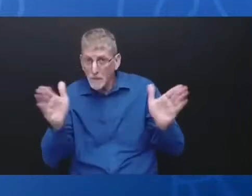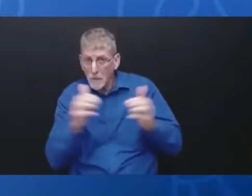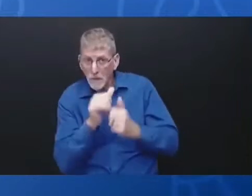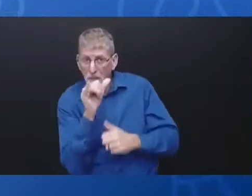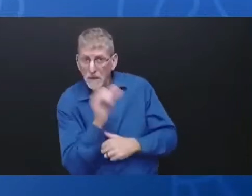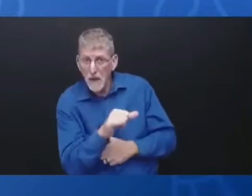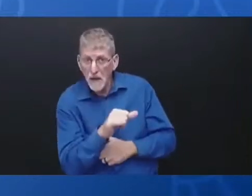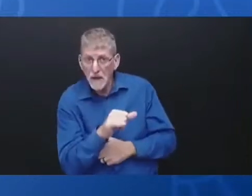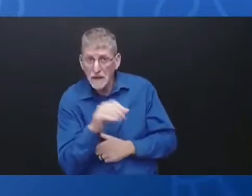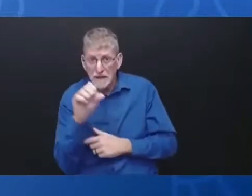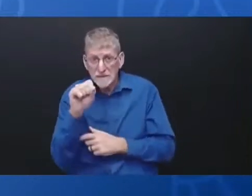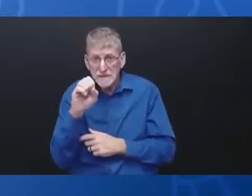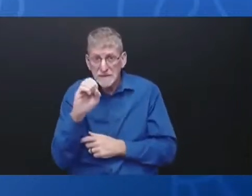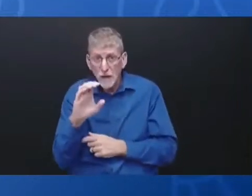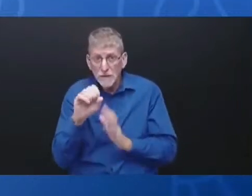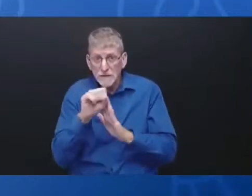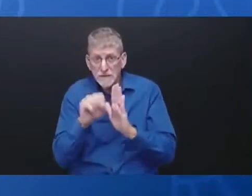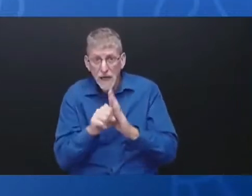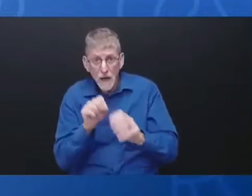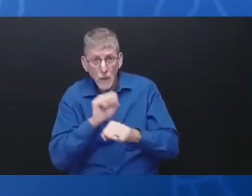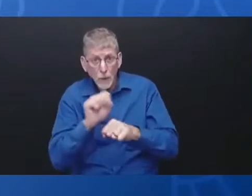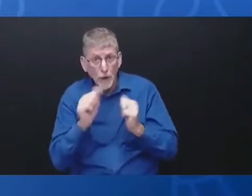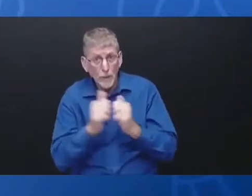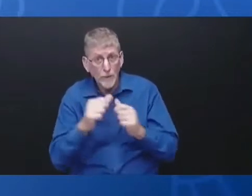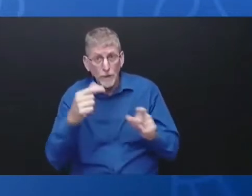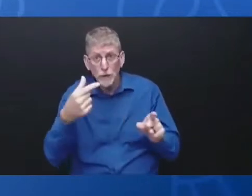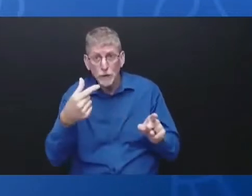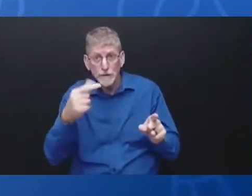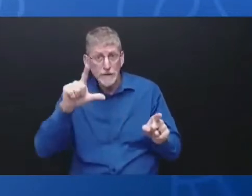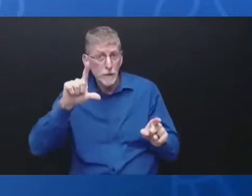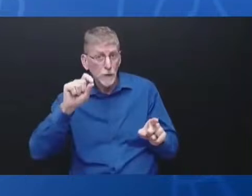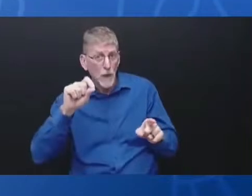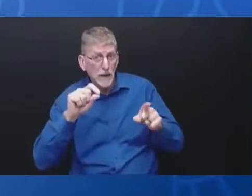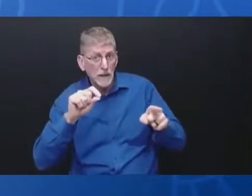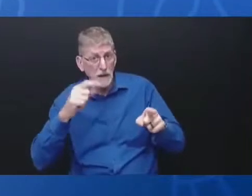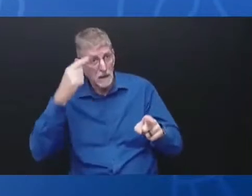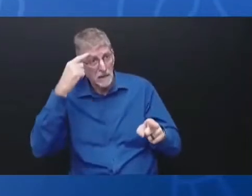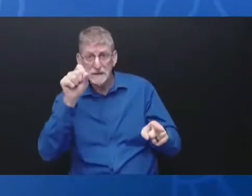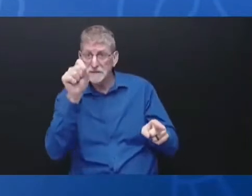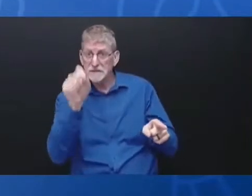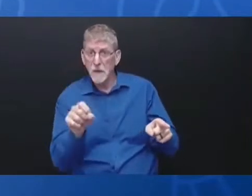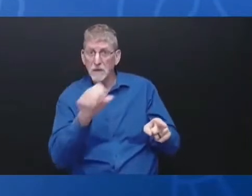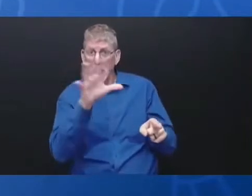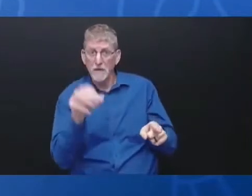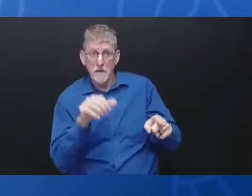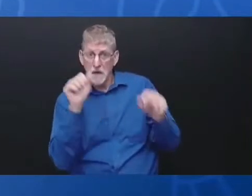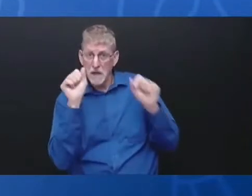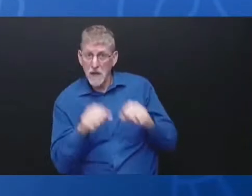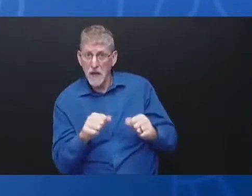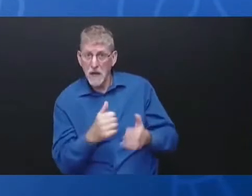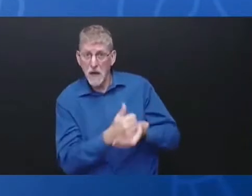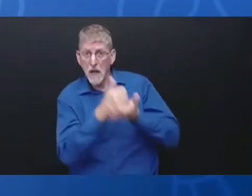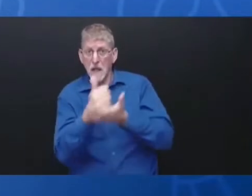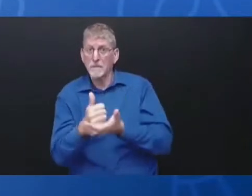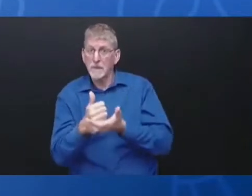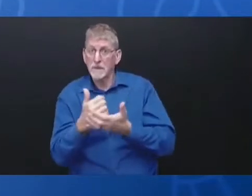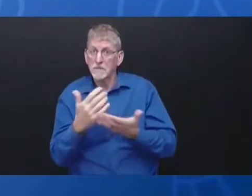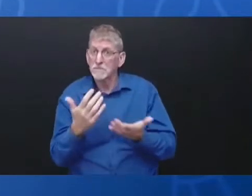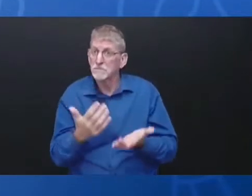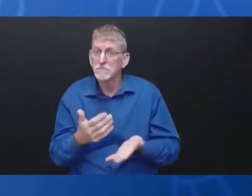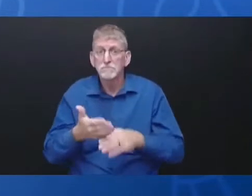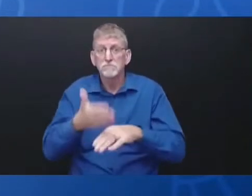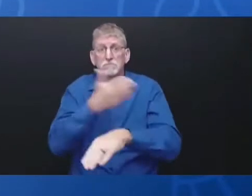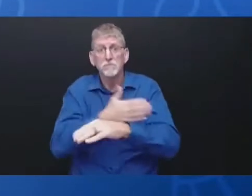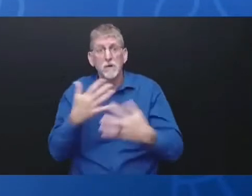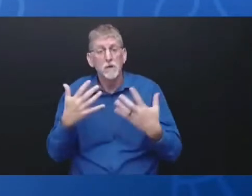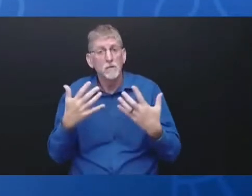report the relationship despite the criticism that's come from this building? Well, I think both the President and the Secretary